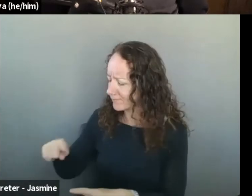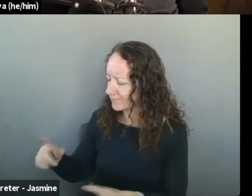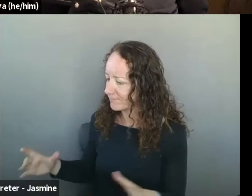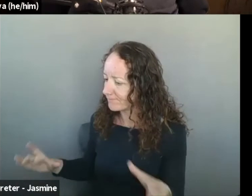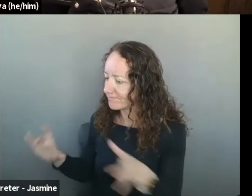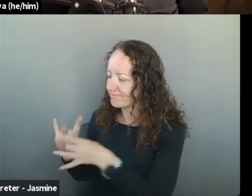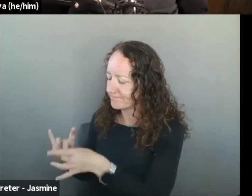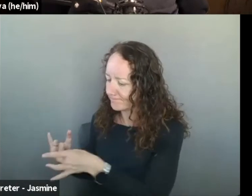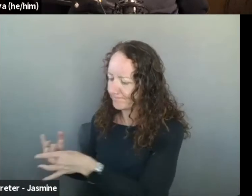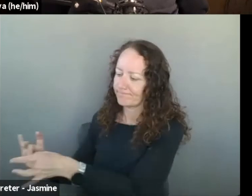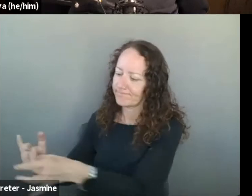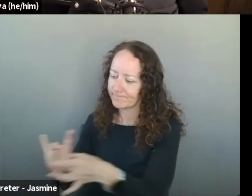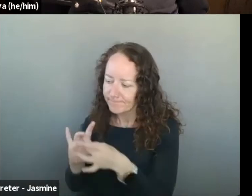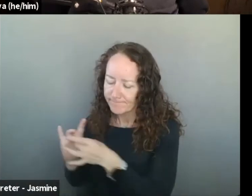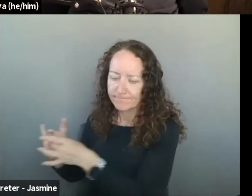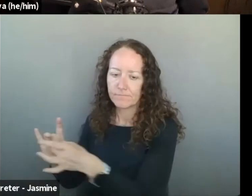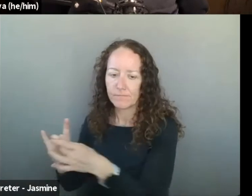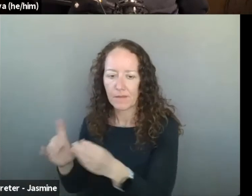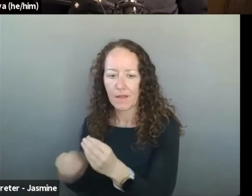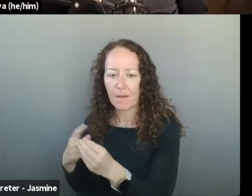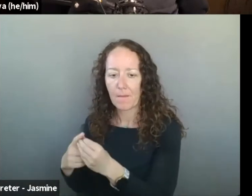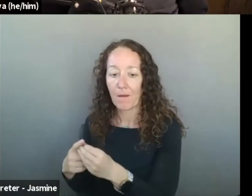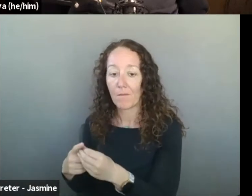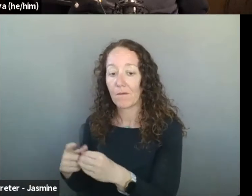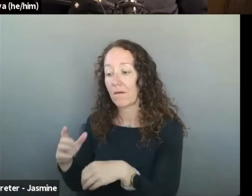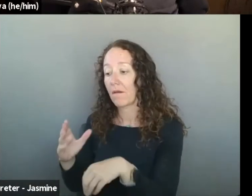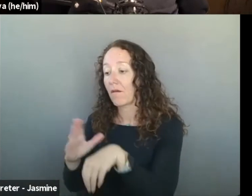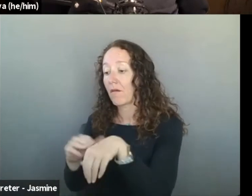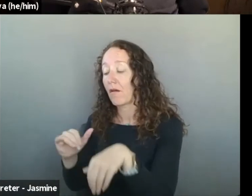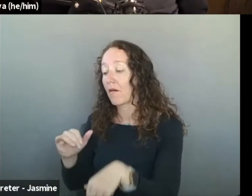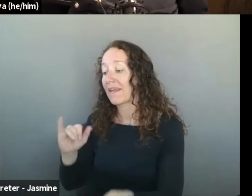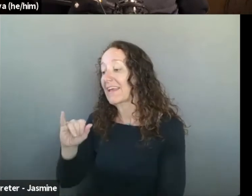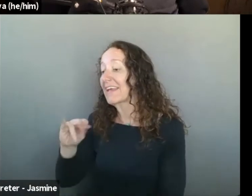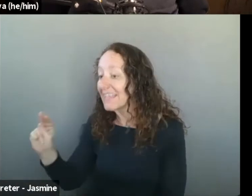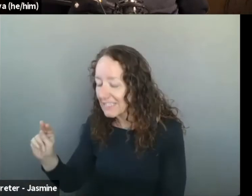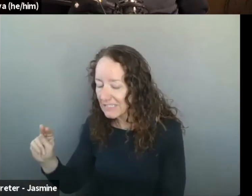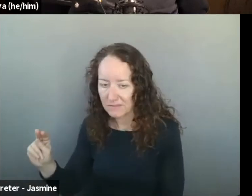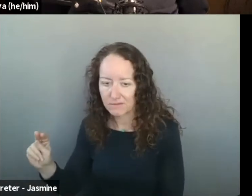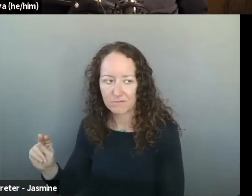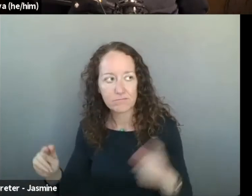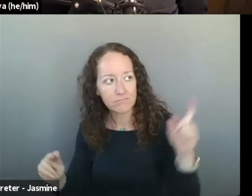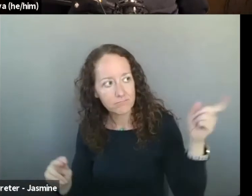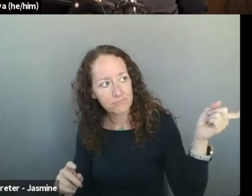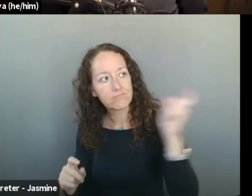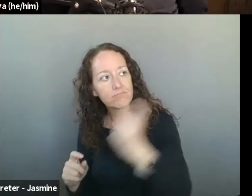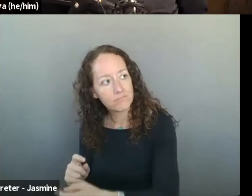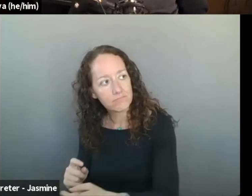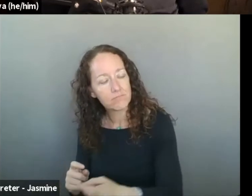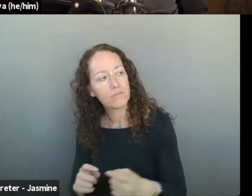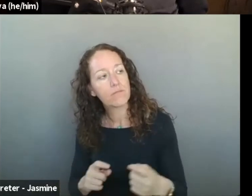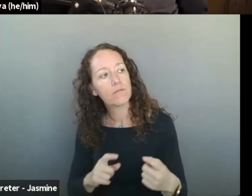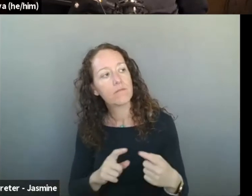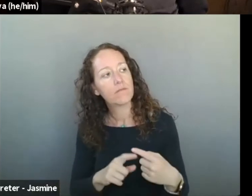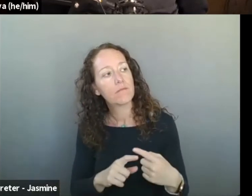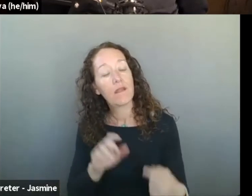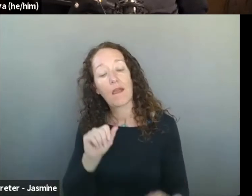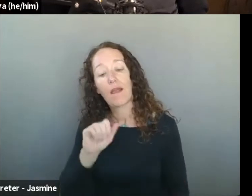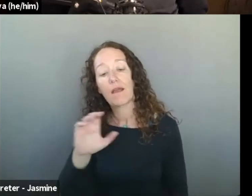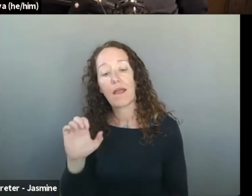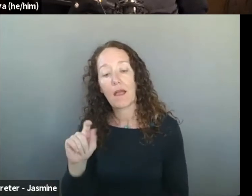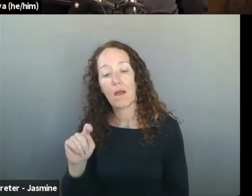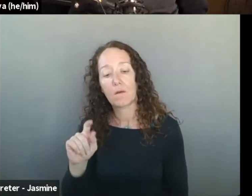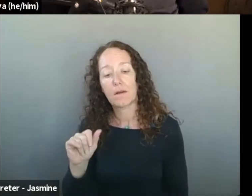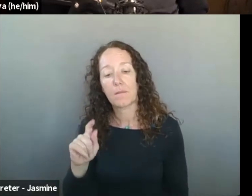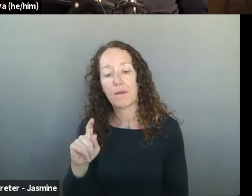coalescing around calling in philanthropy, right? Accountability is an act of love,